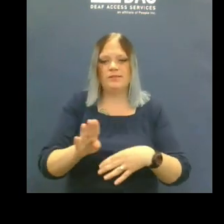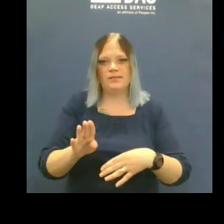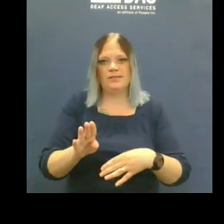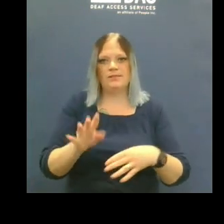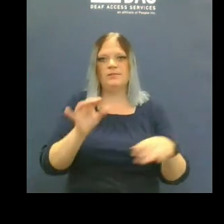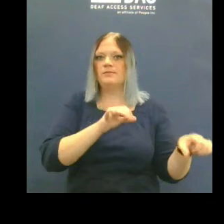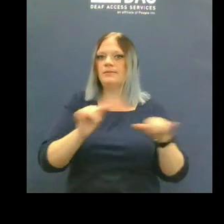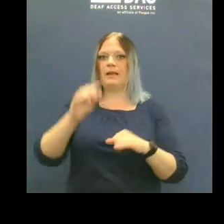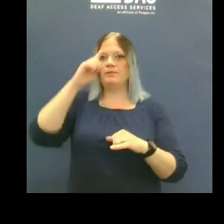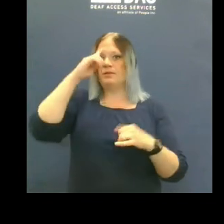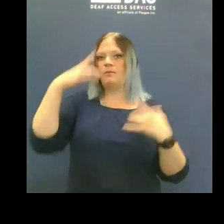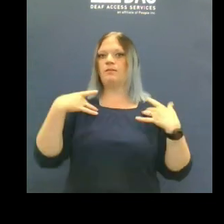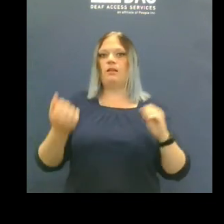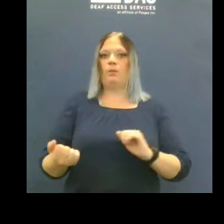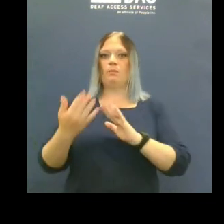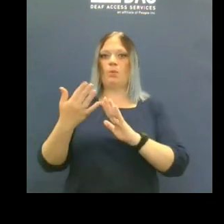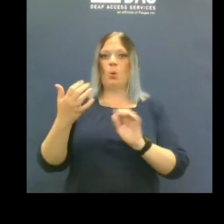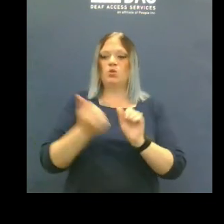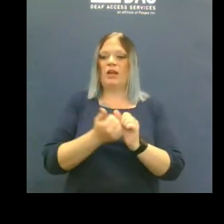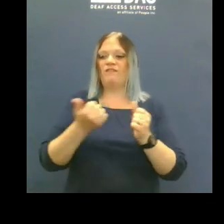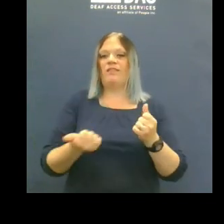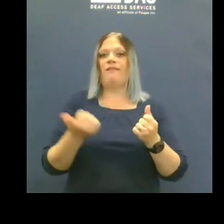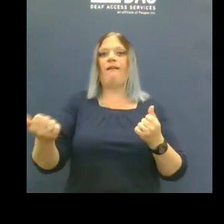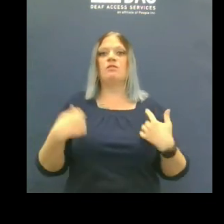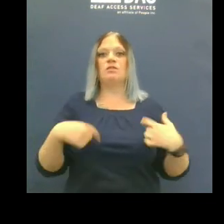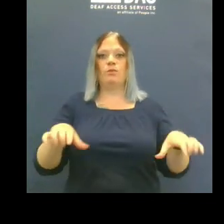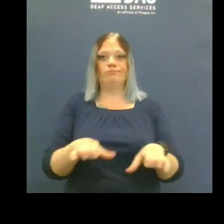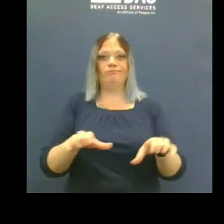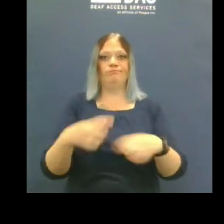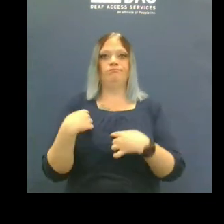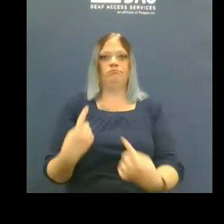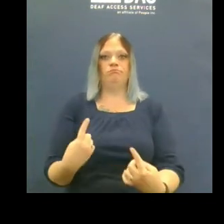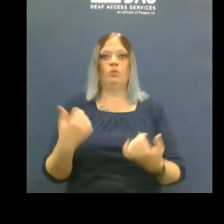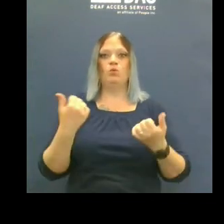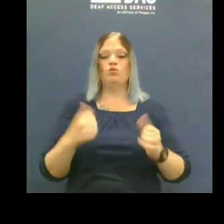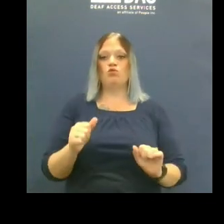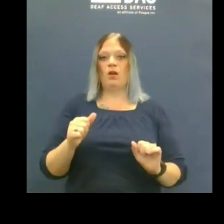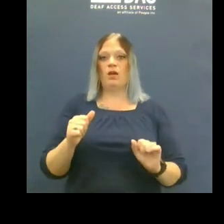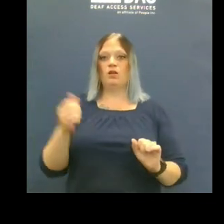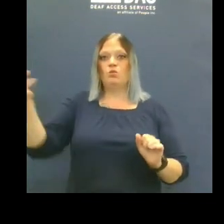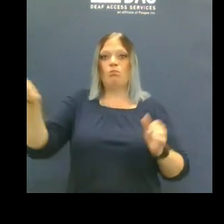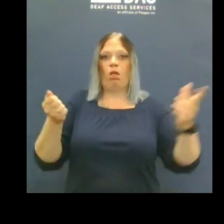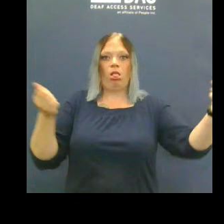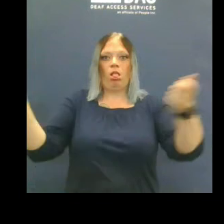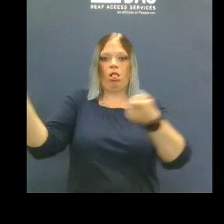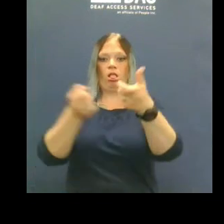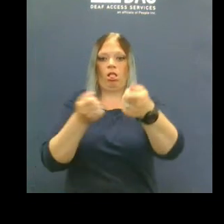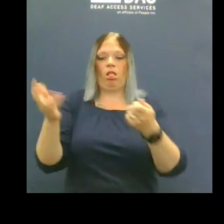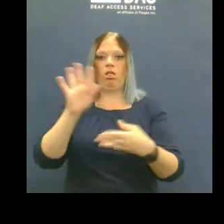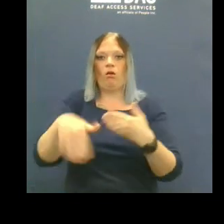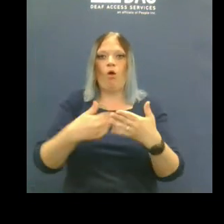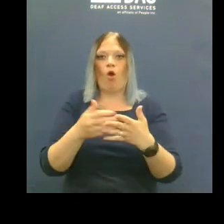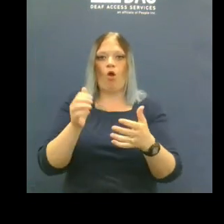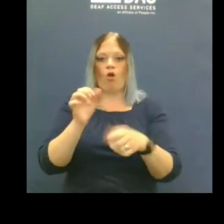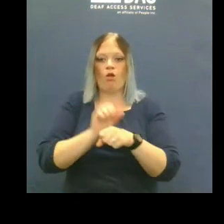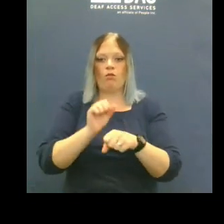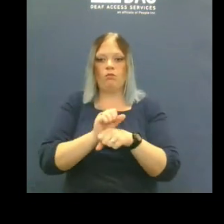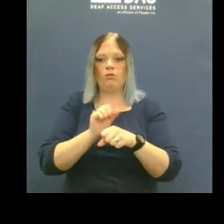the mental health approach and everything else that we've done so far. What we're trying to do is pull all the information together, work